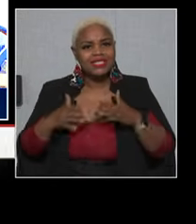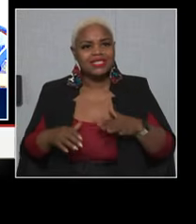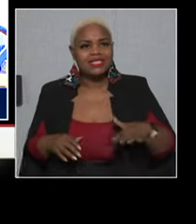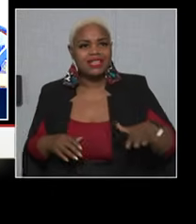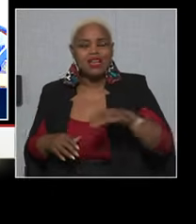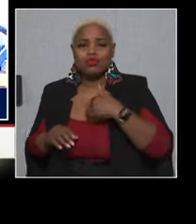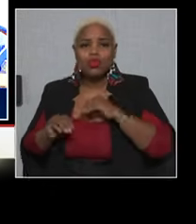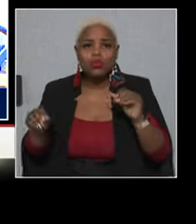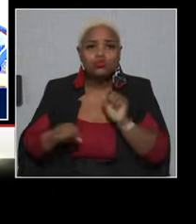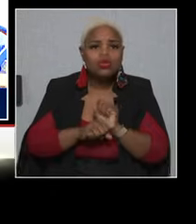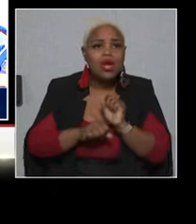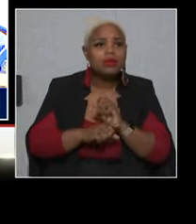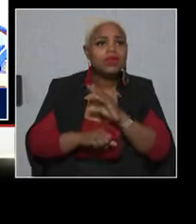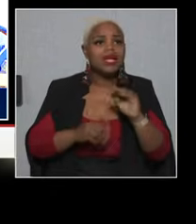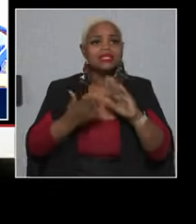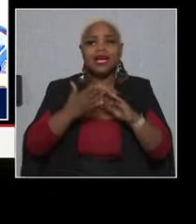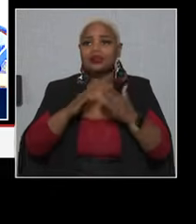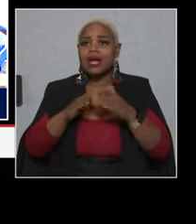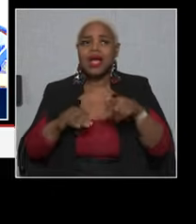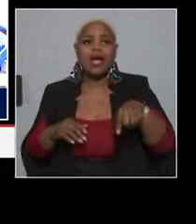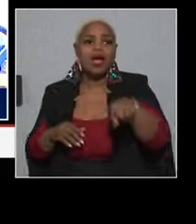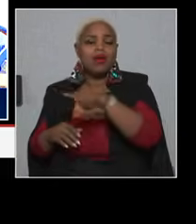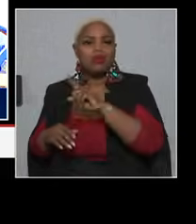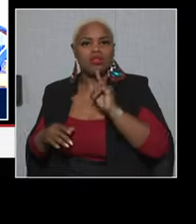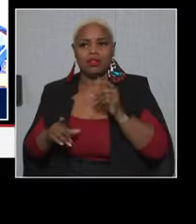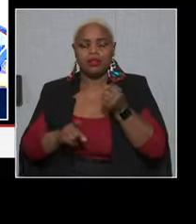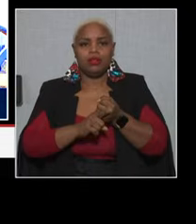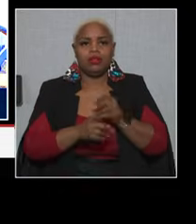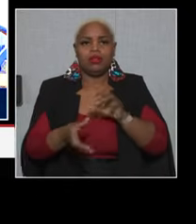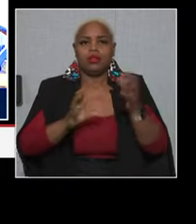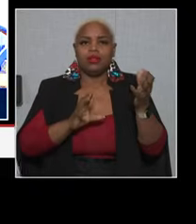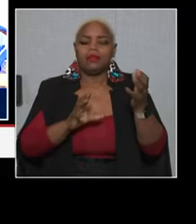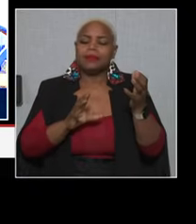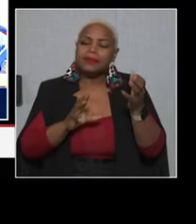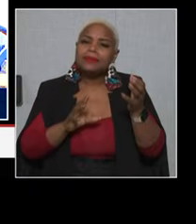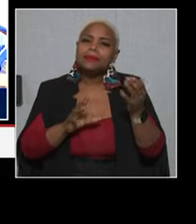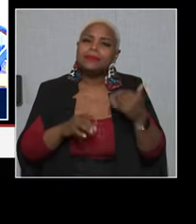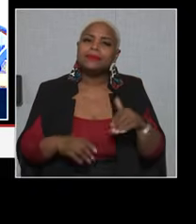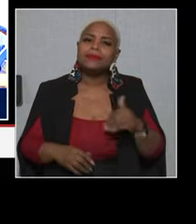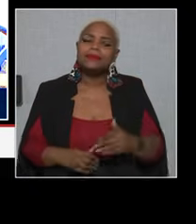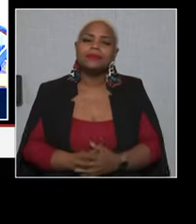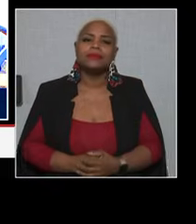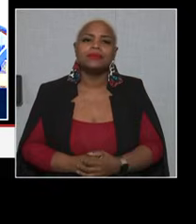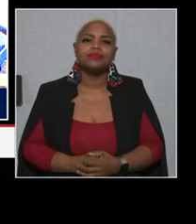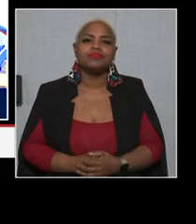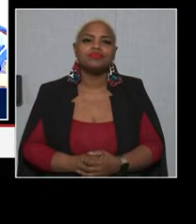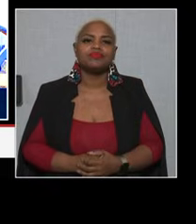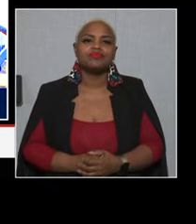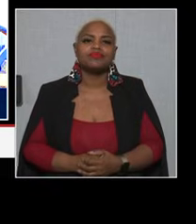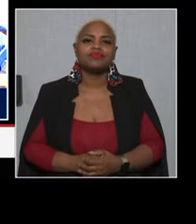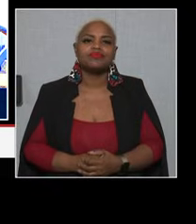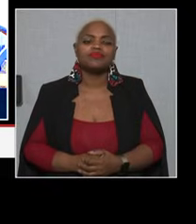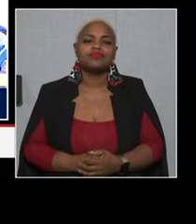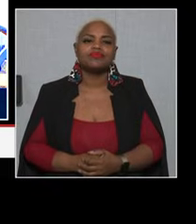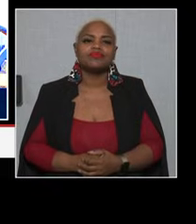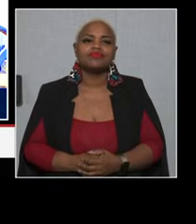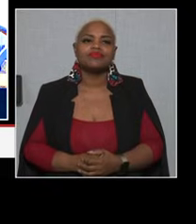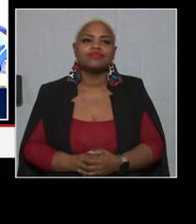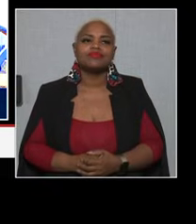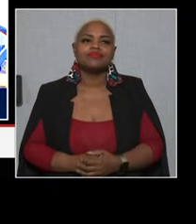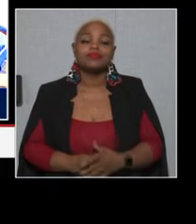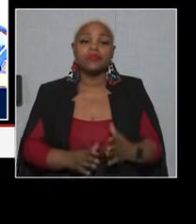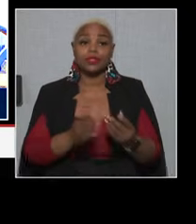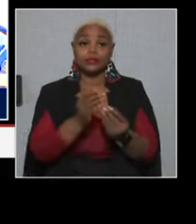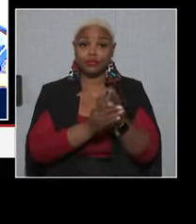our downtown real estate. We spent a good part of the spring really redoing